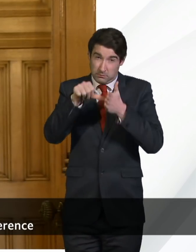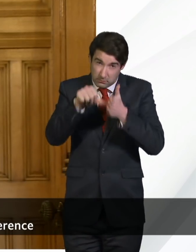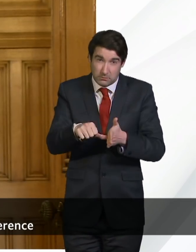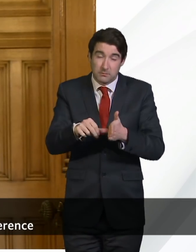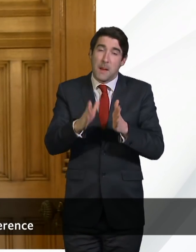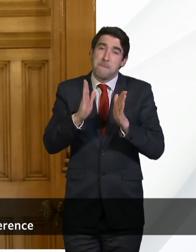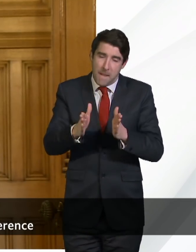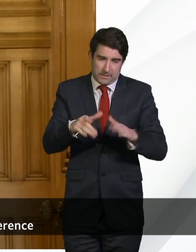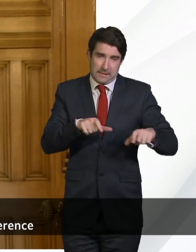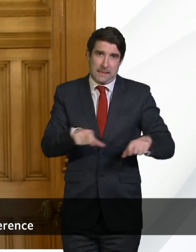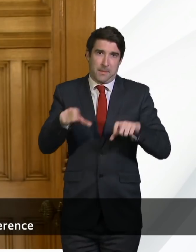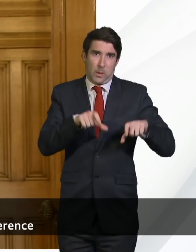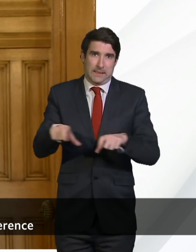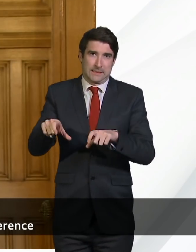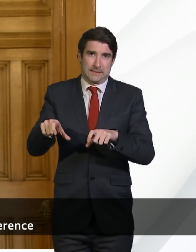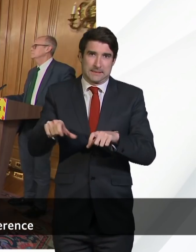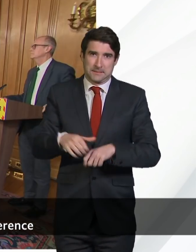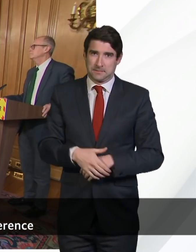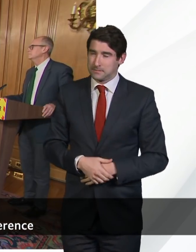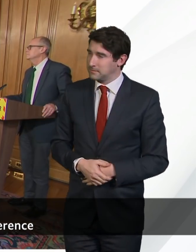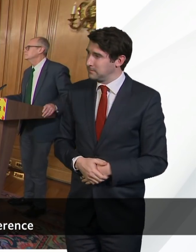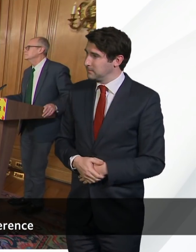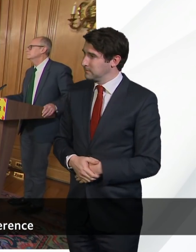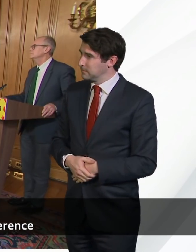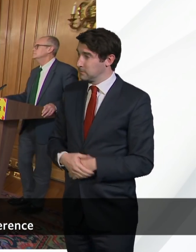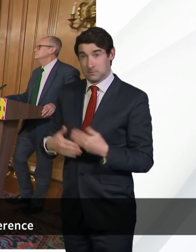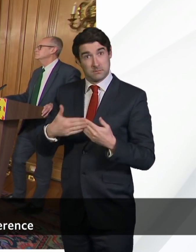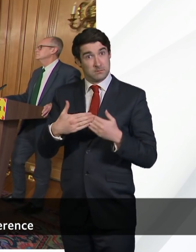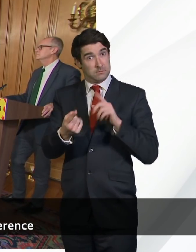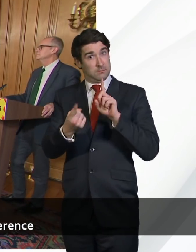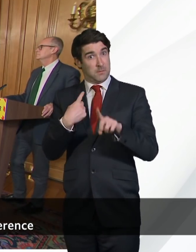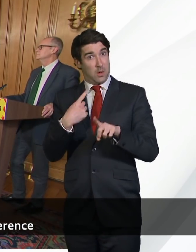up. Did you want to come back with anything further, Hugh?